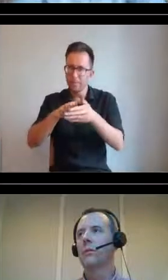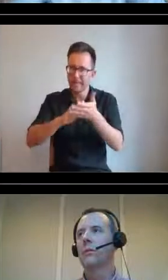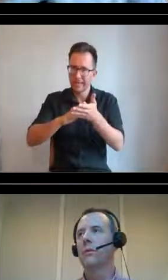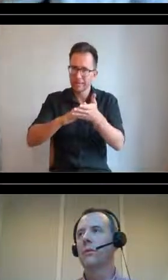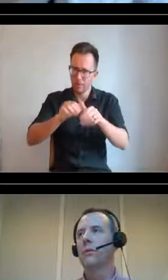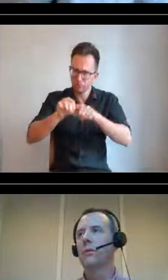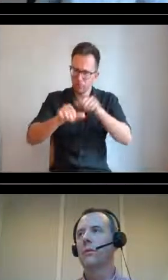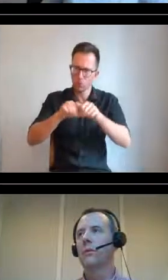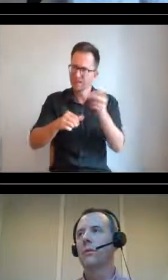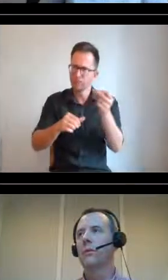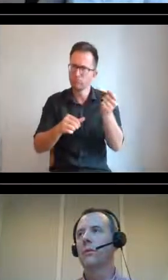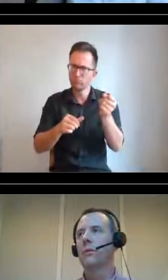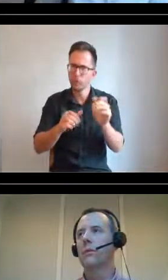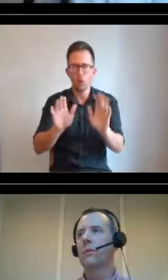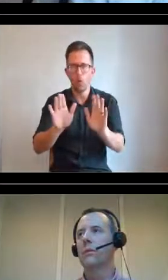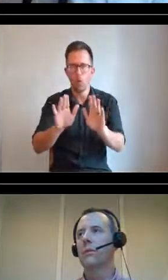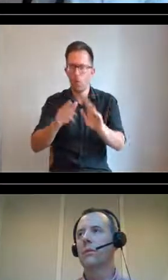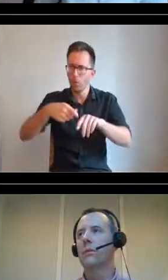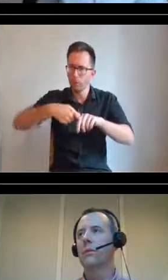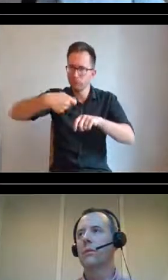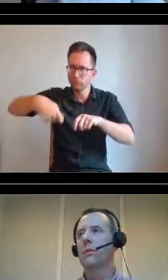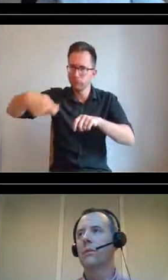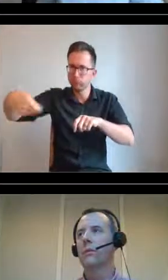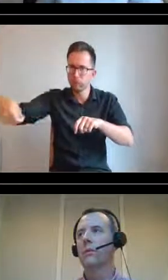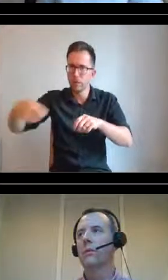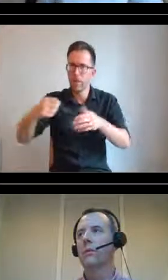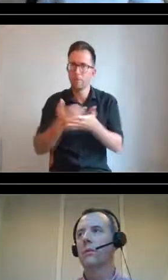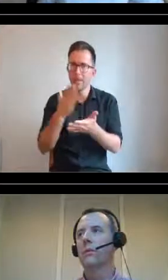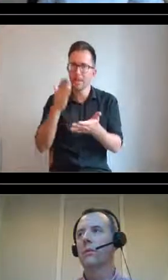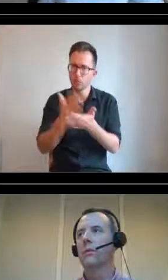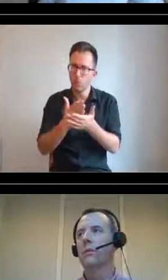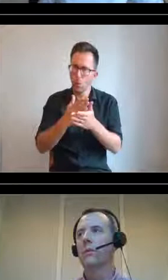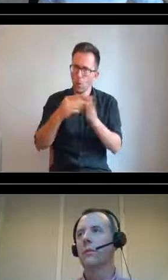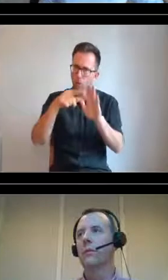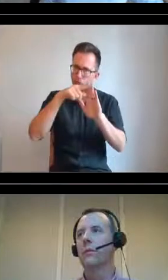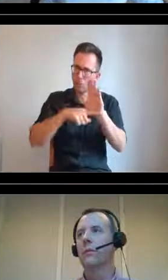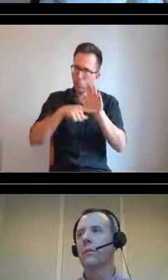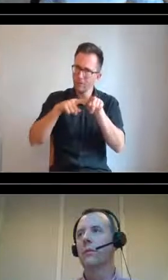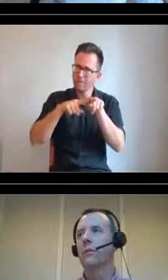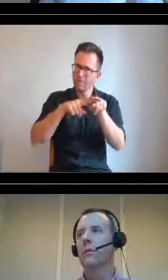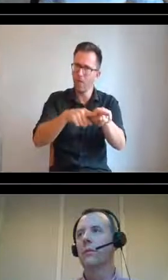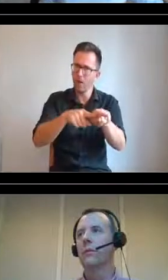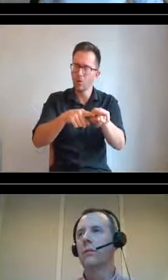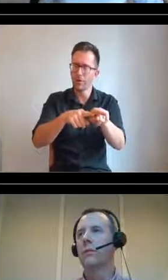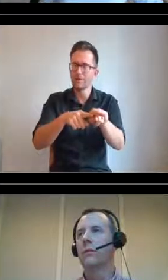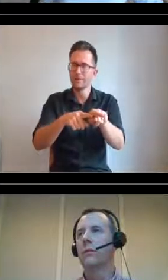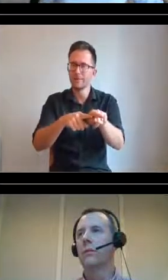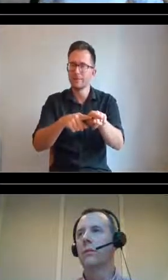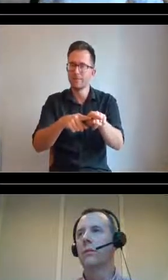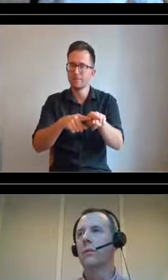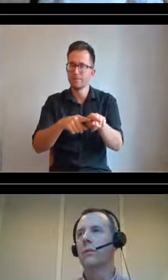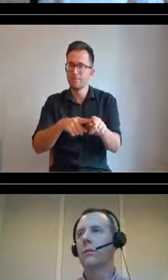to make sure that you don't do something that's not within the overall